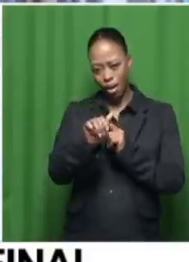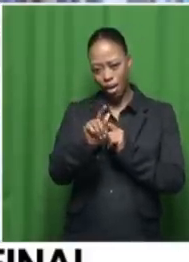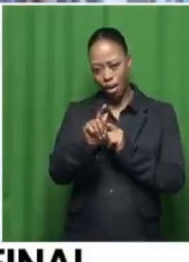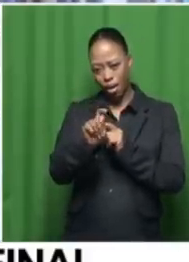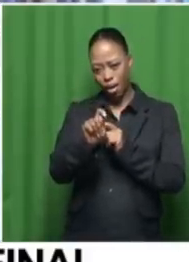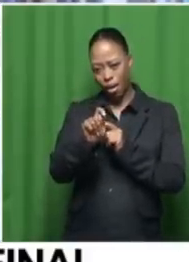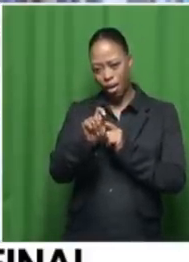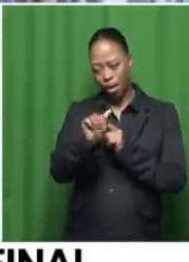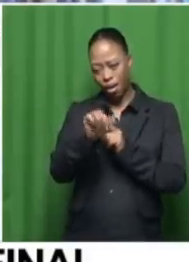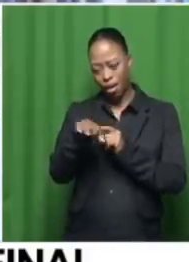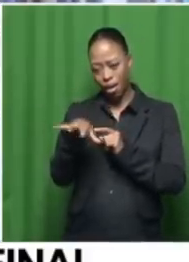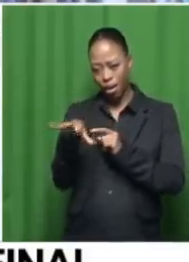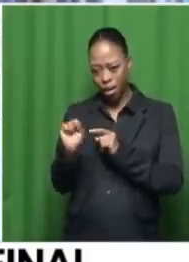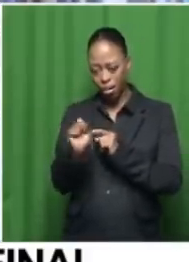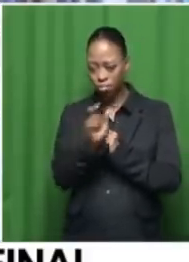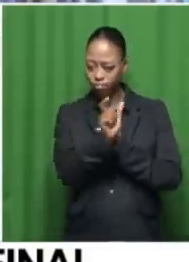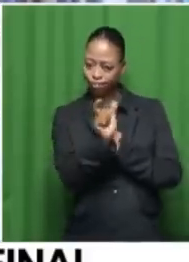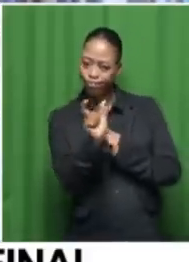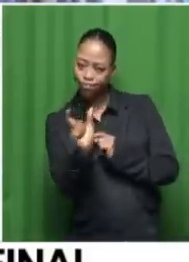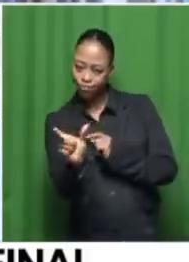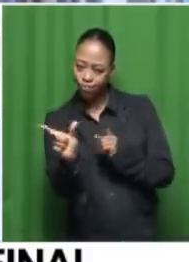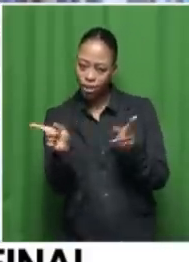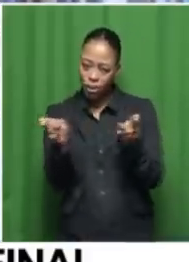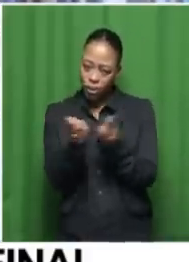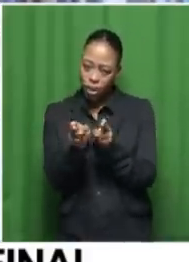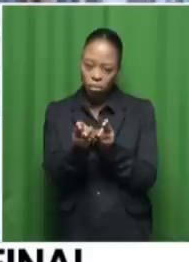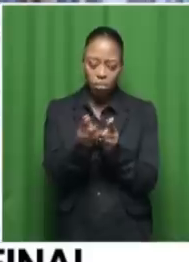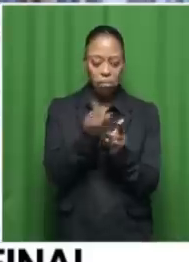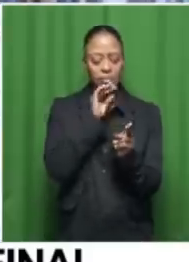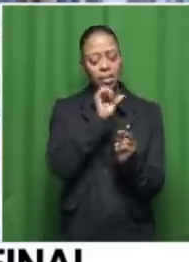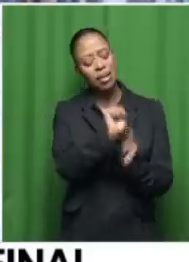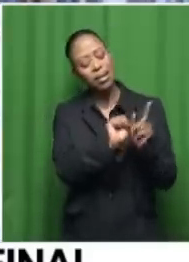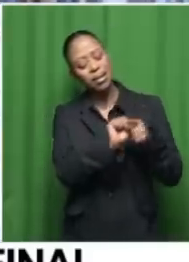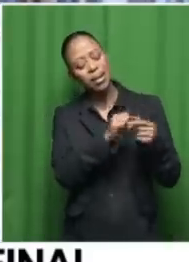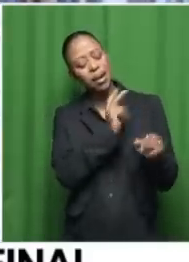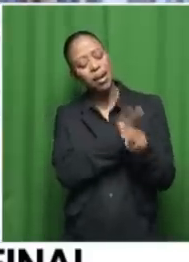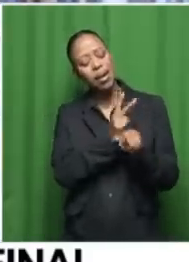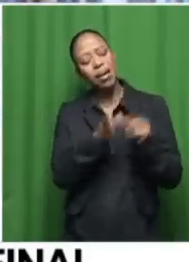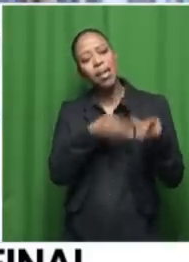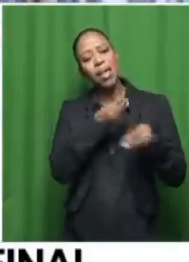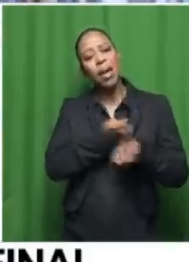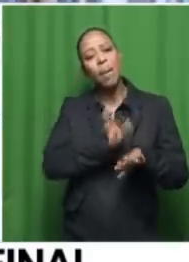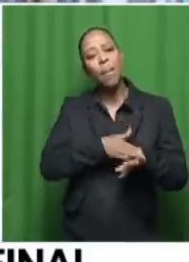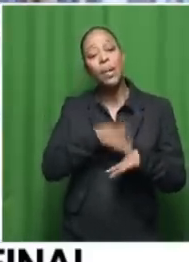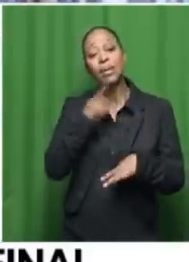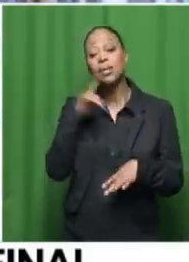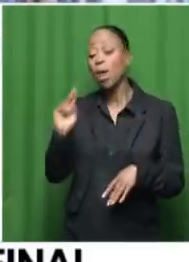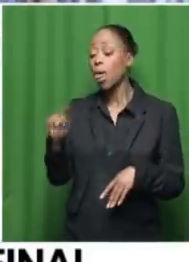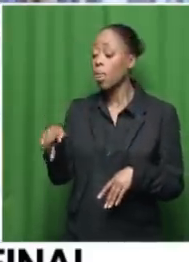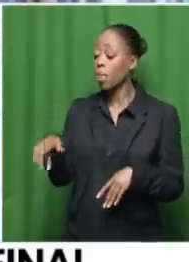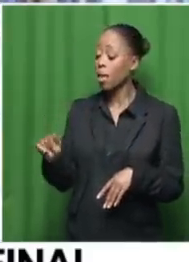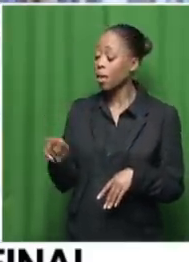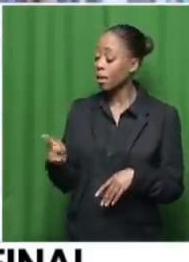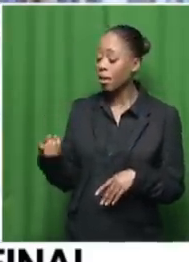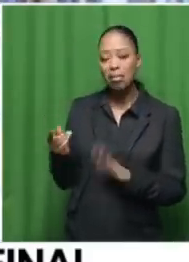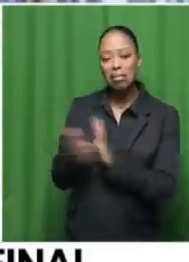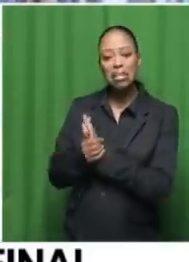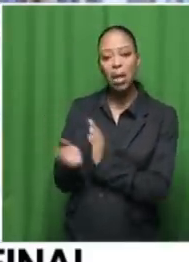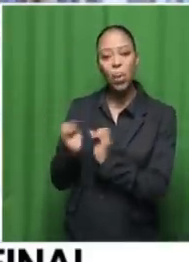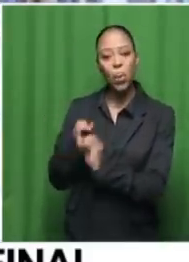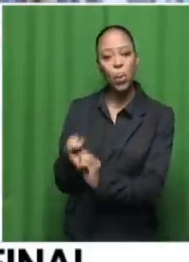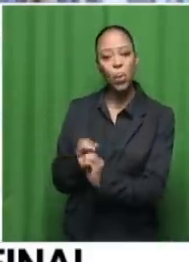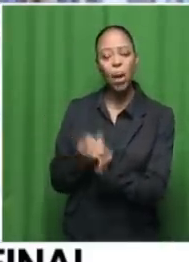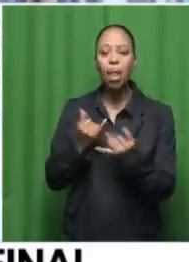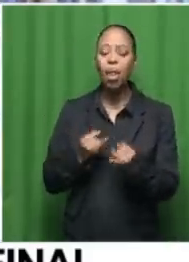there and what that stands for, and add to that your earlier point about the NPA being hollowed out, what is